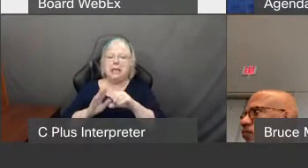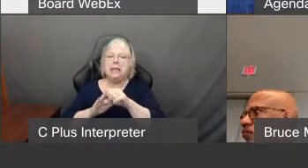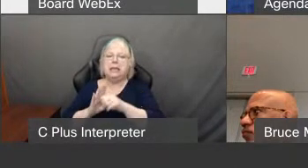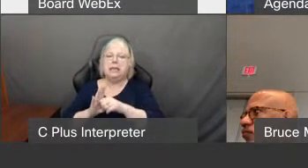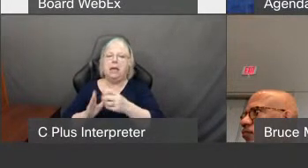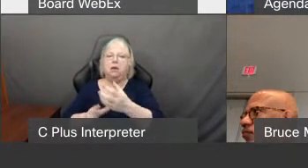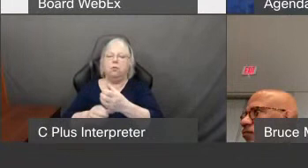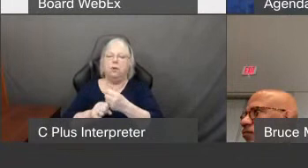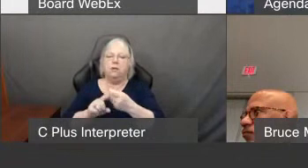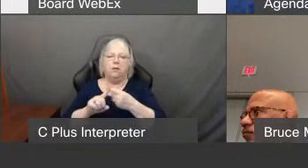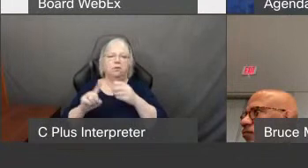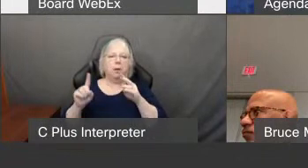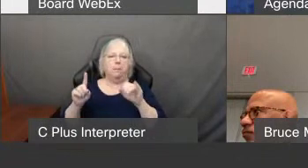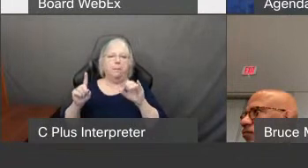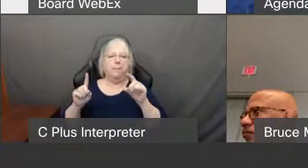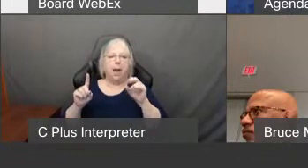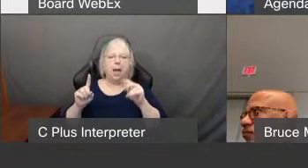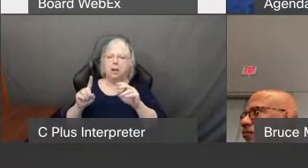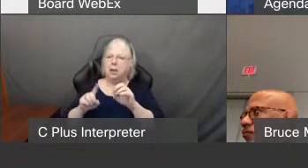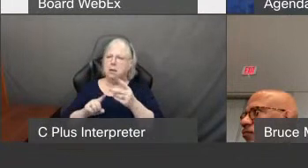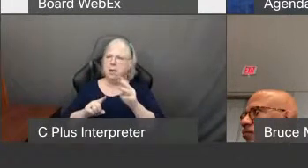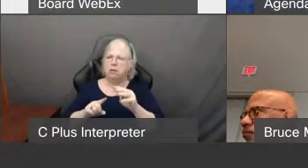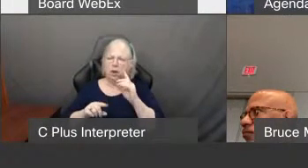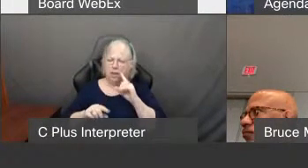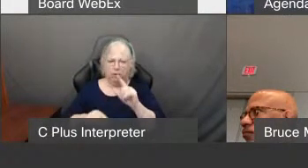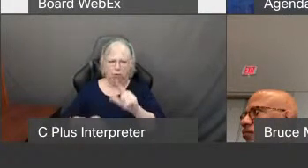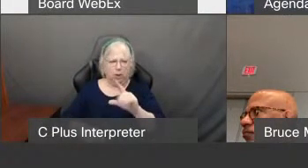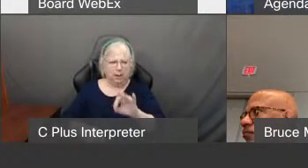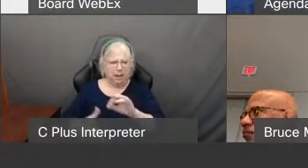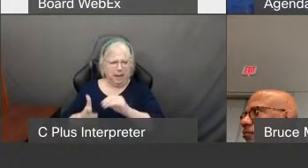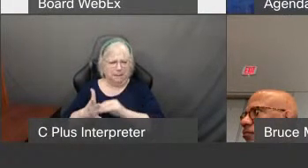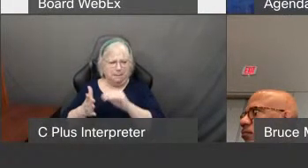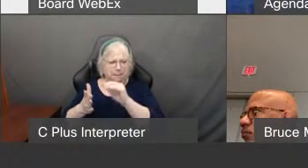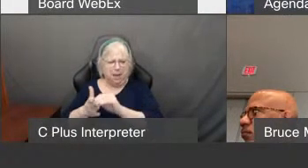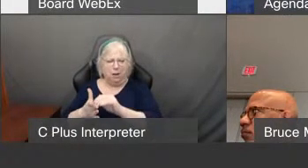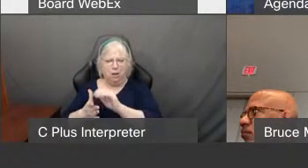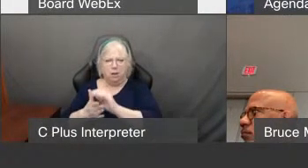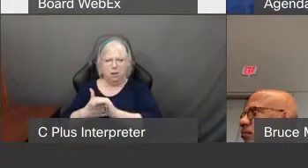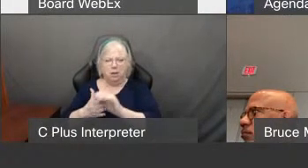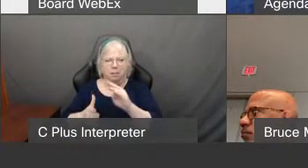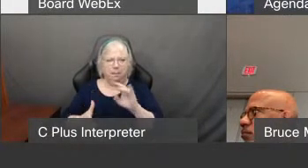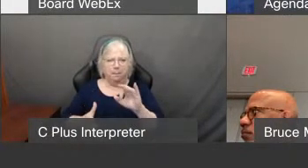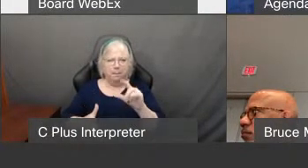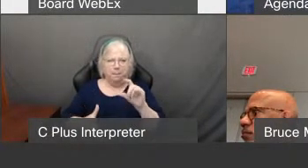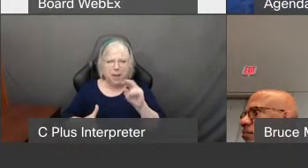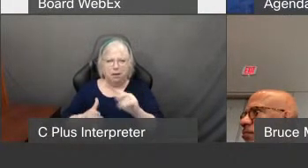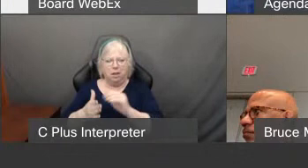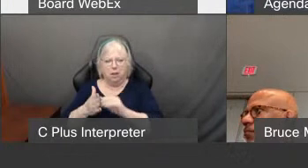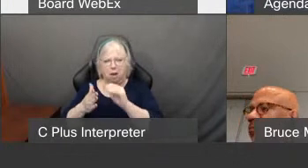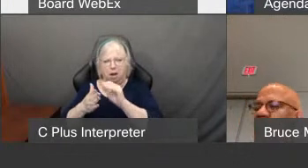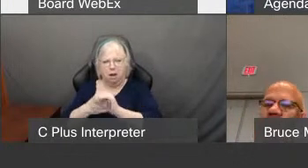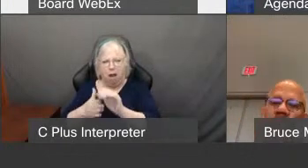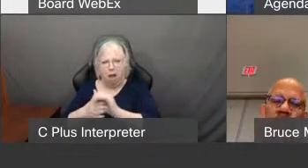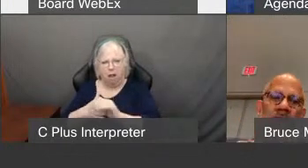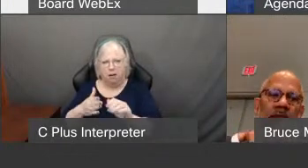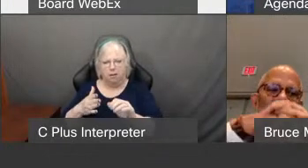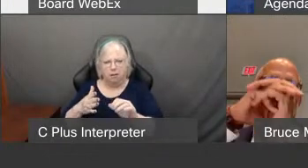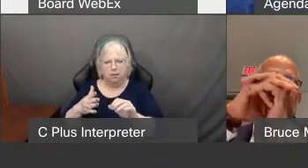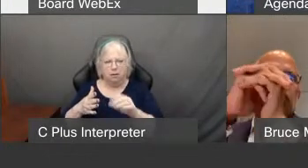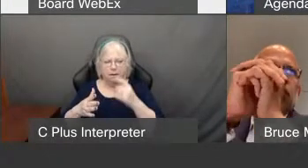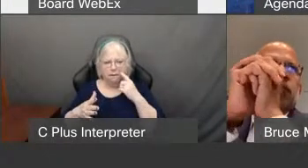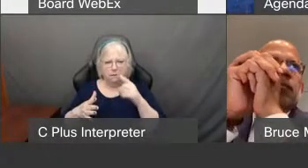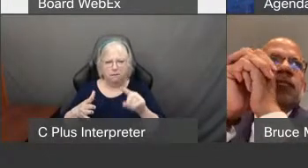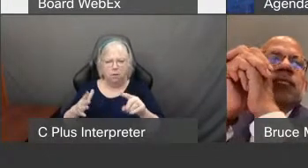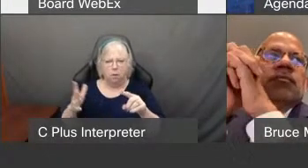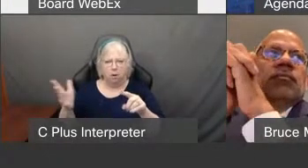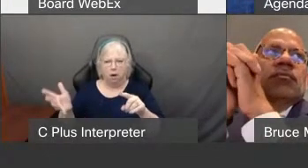from the Biden administration, I believe, $29 billion. States are receiving $29 billion for